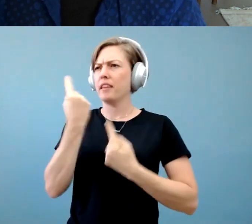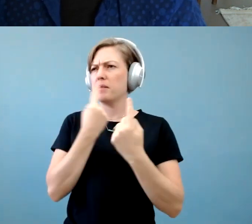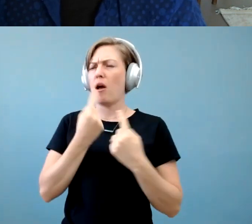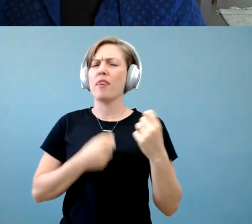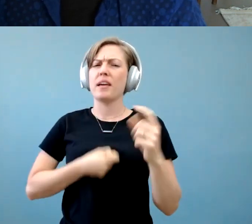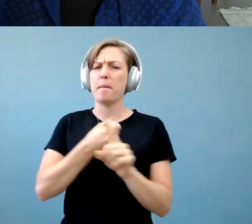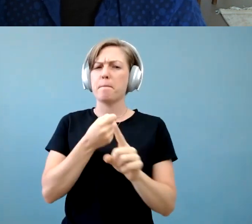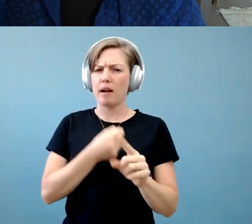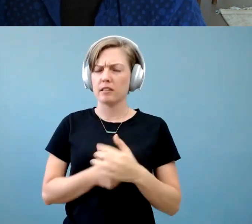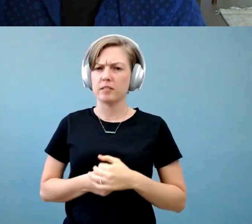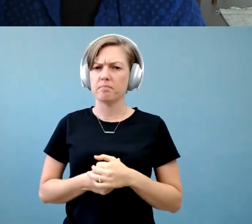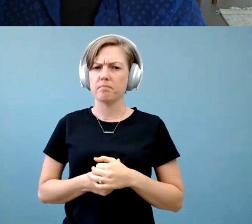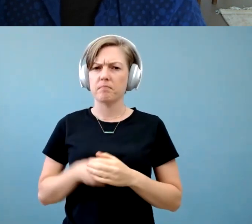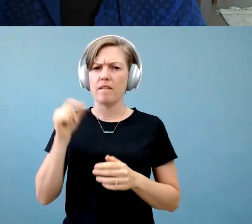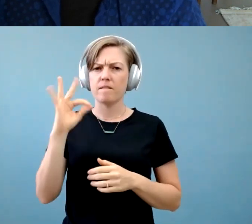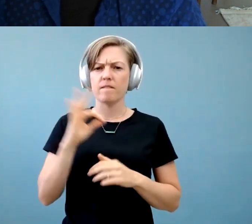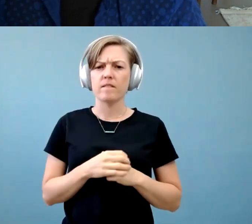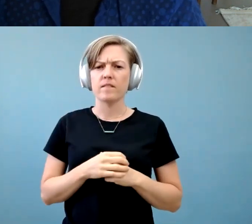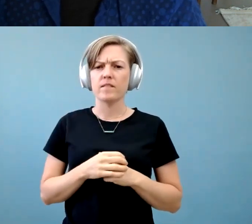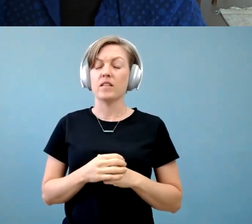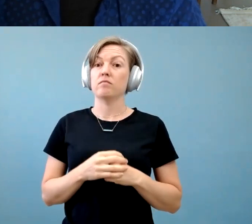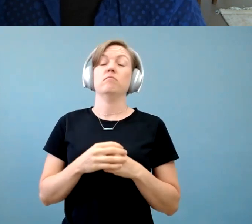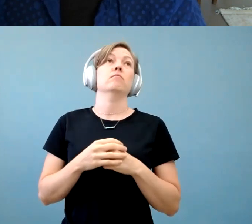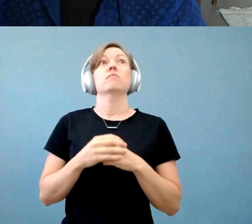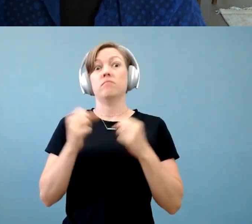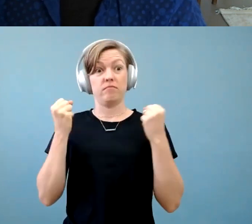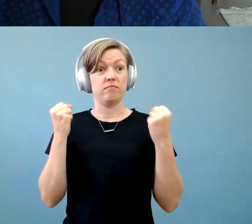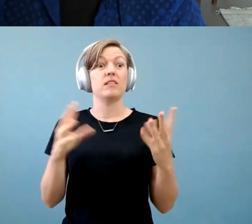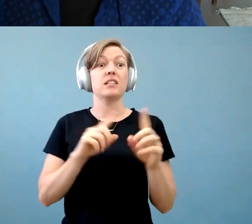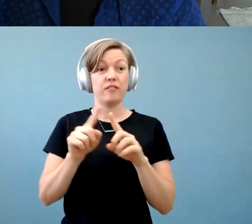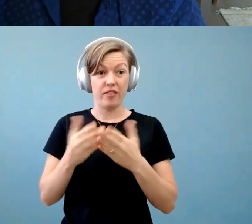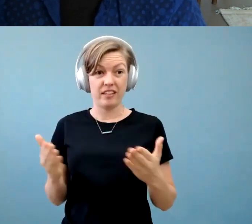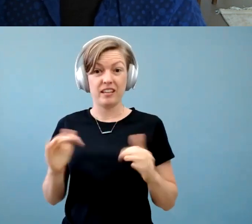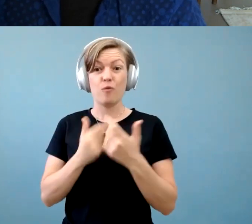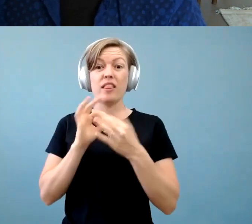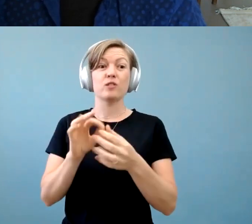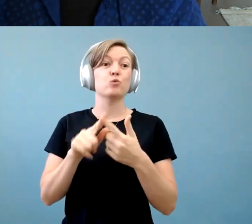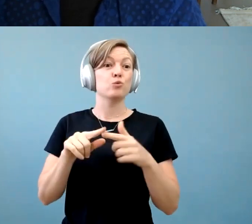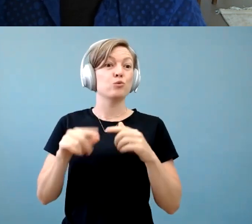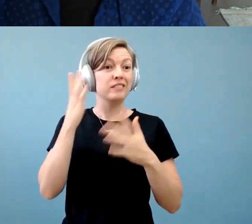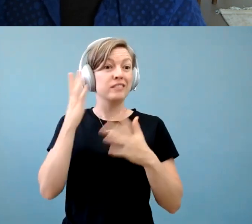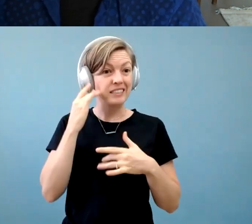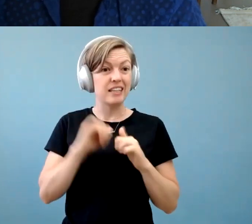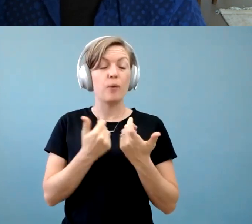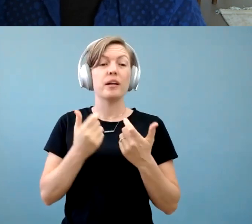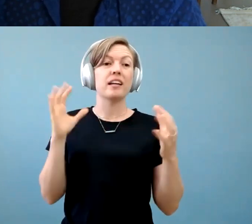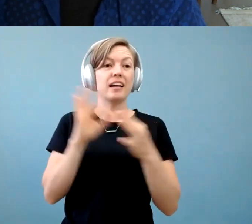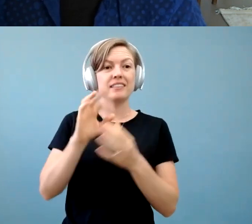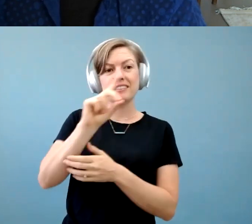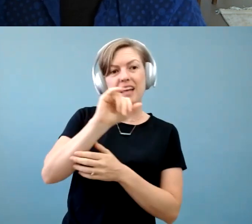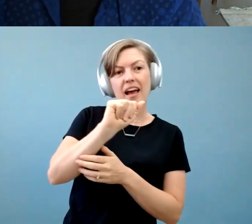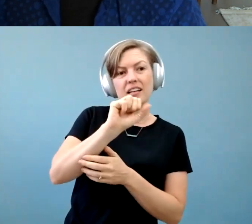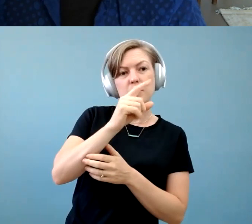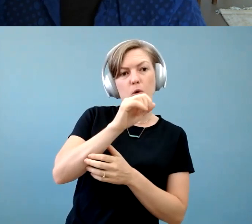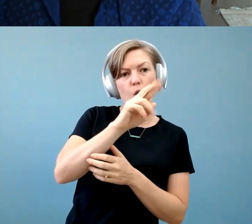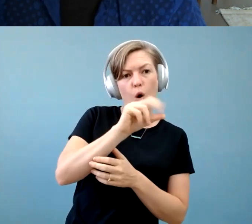impact of many, many different things and how it's related to disease? How do we connect our diaspora to our